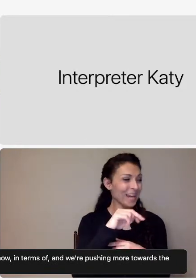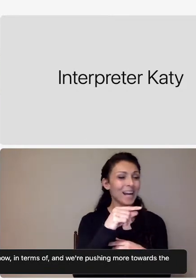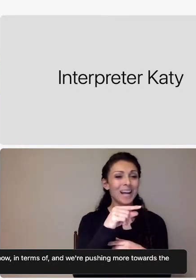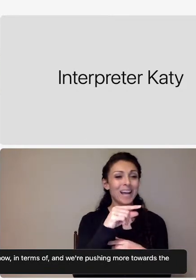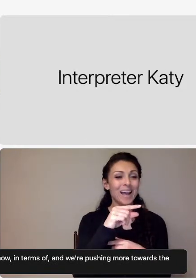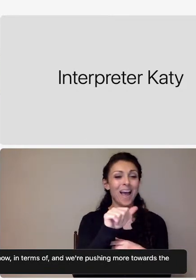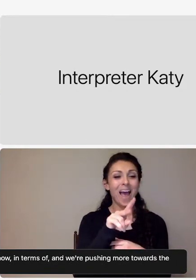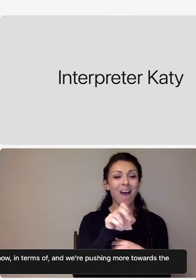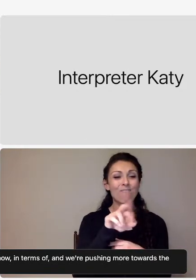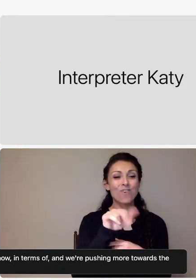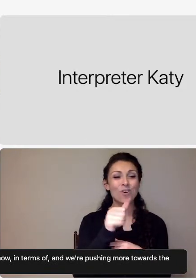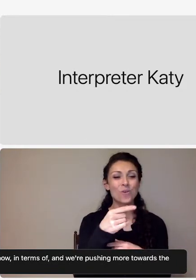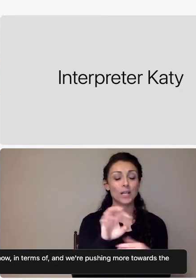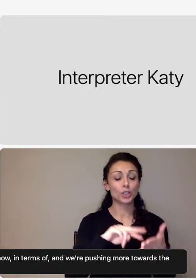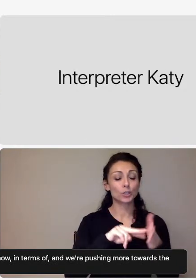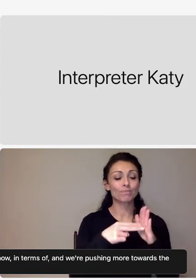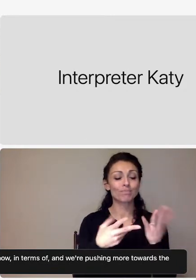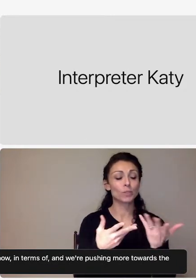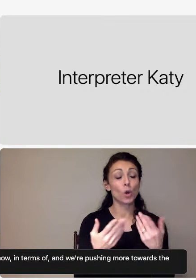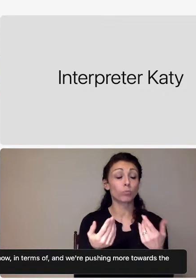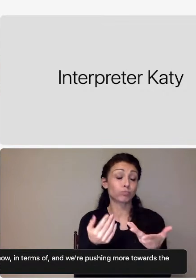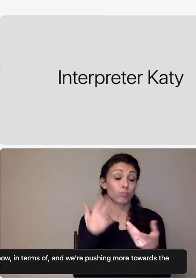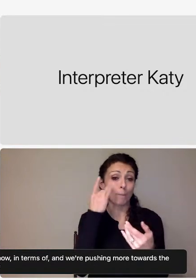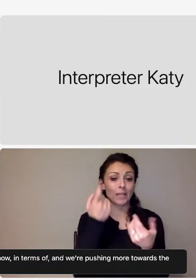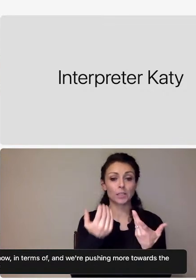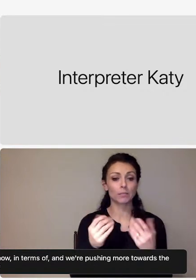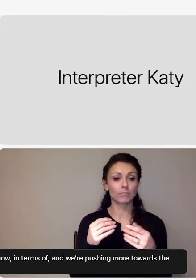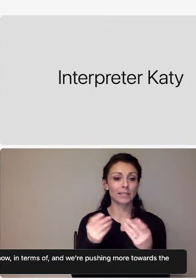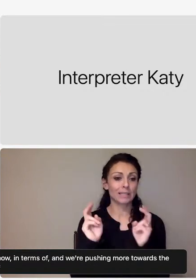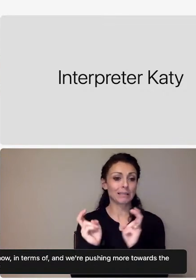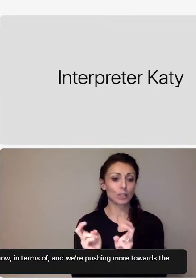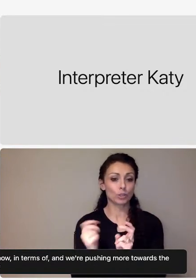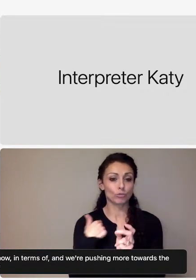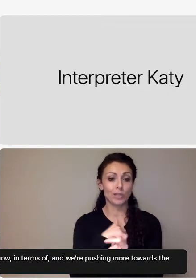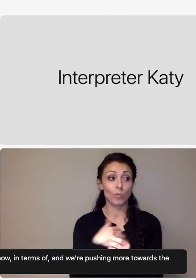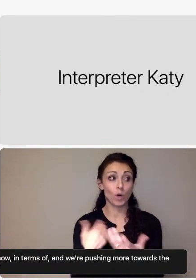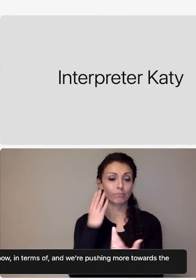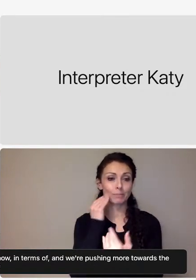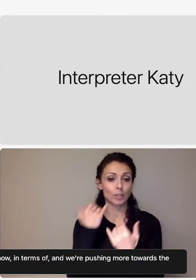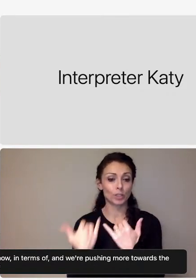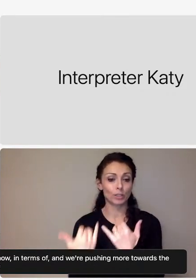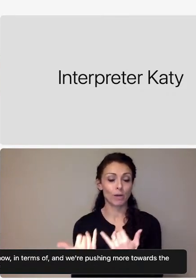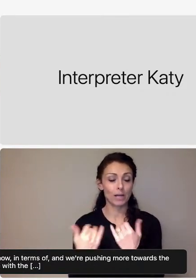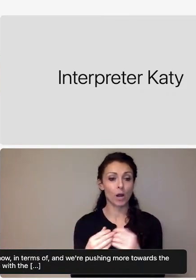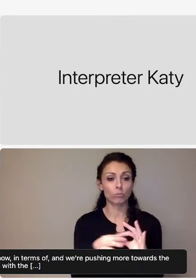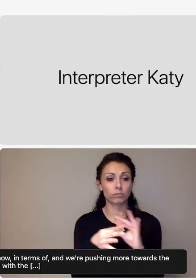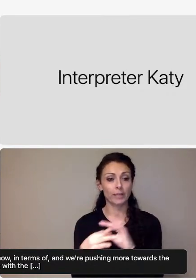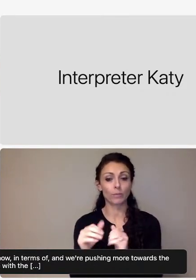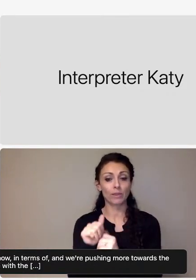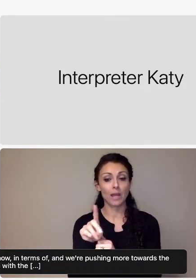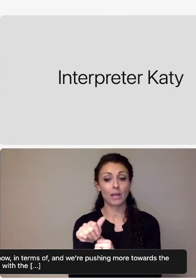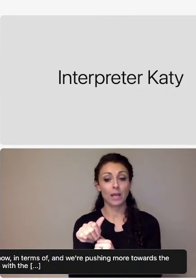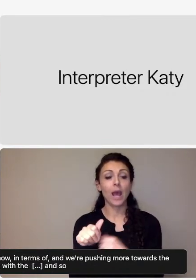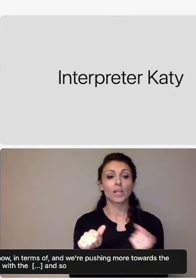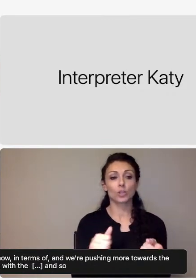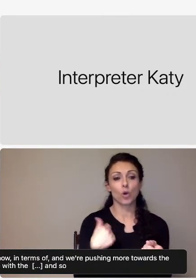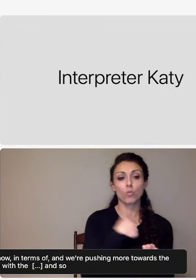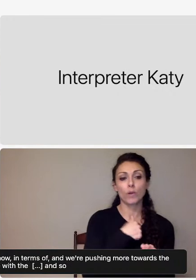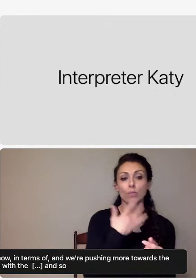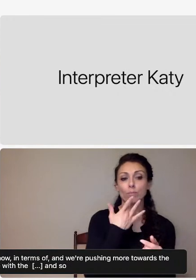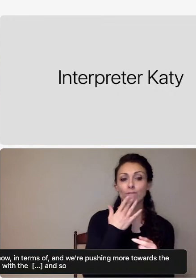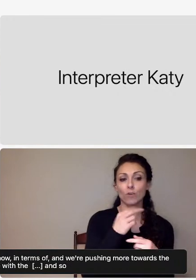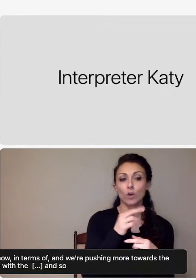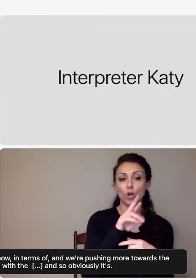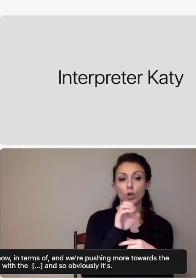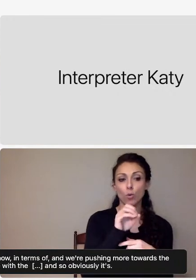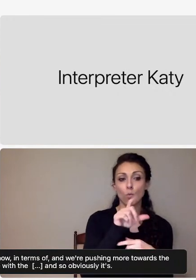solution to the issues we're having here uh with ada and so uh obviously it's uh we're gonna